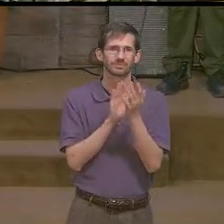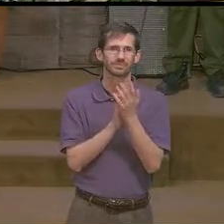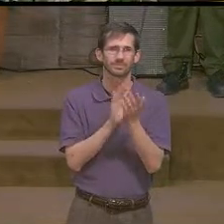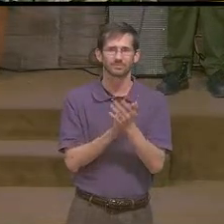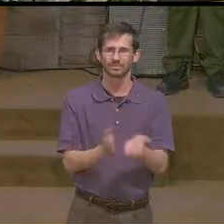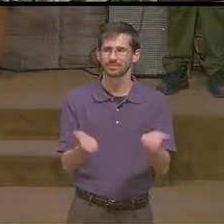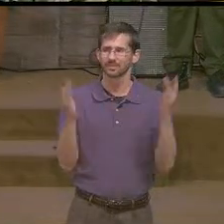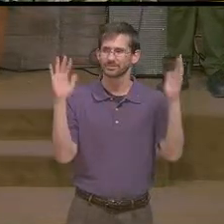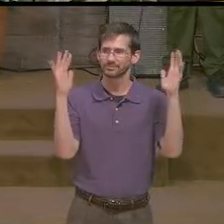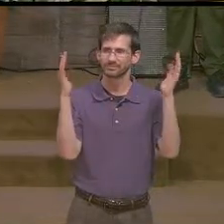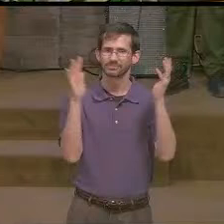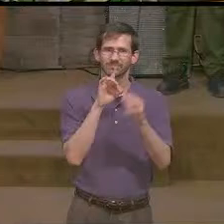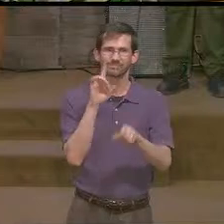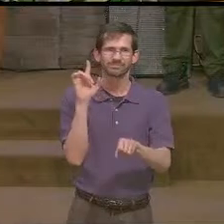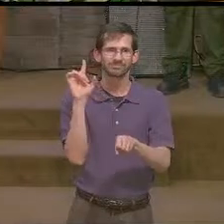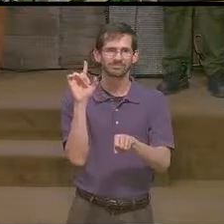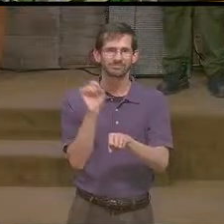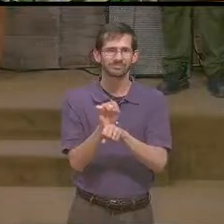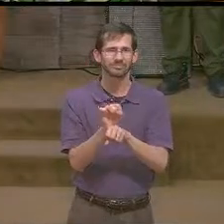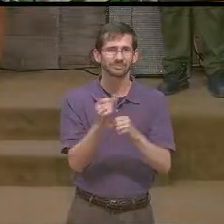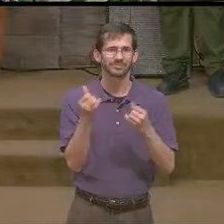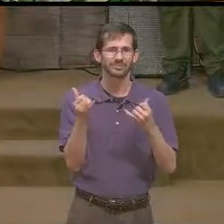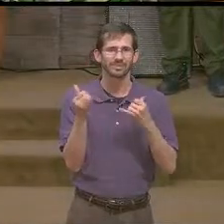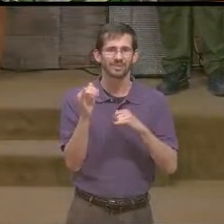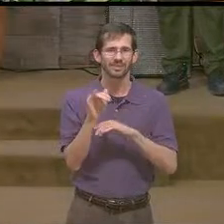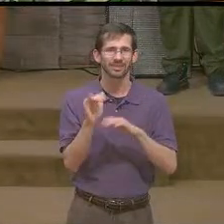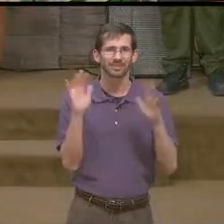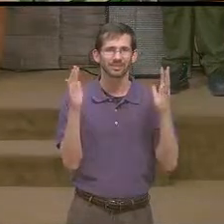Come on, clap those hands like you mean it tonight.